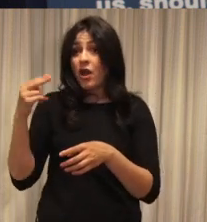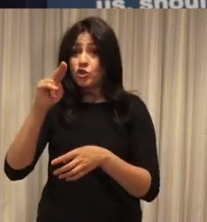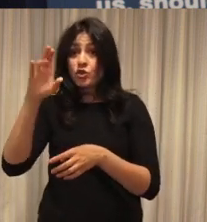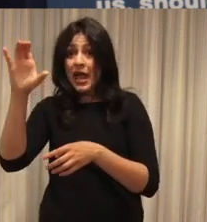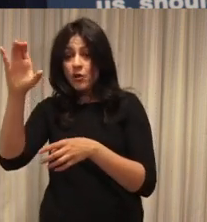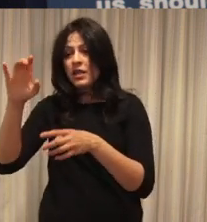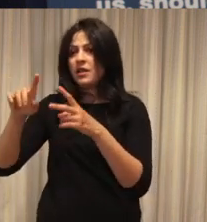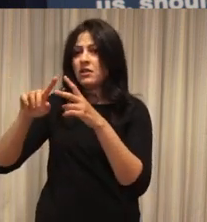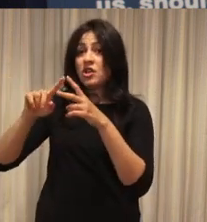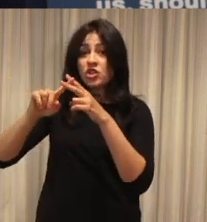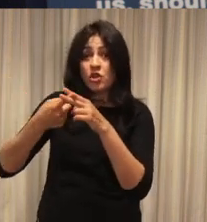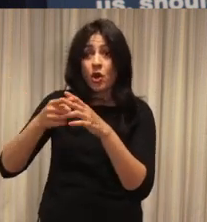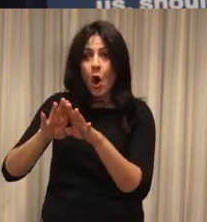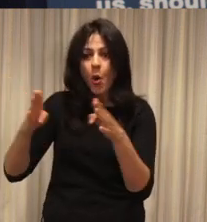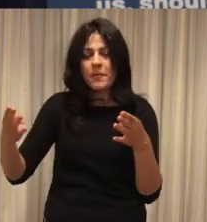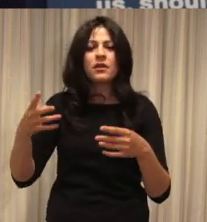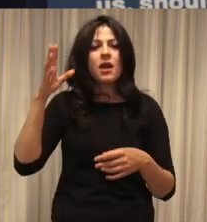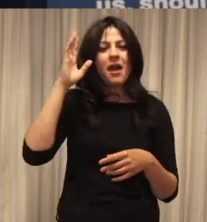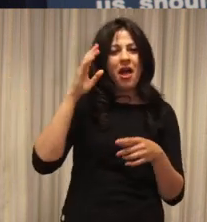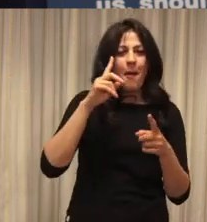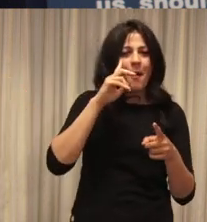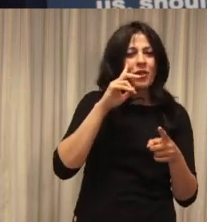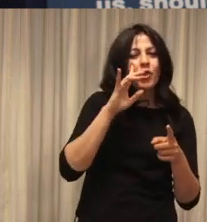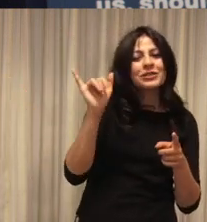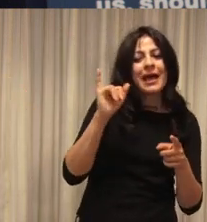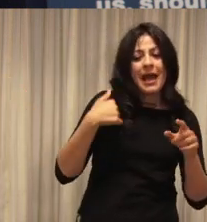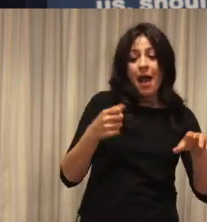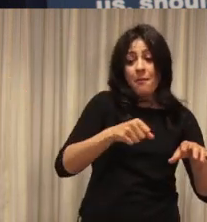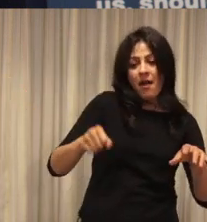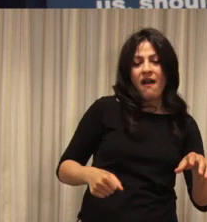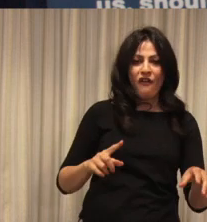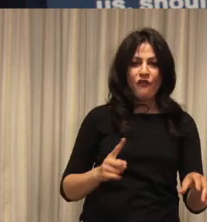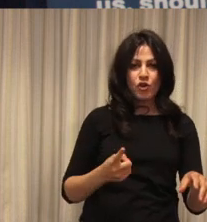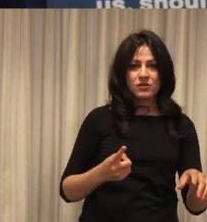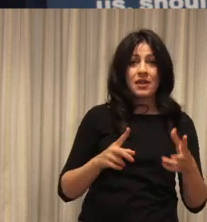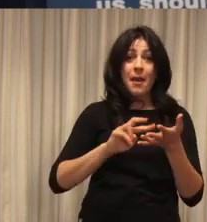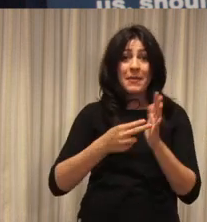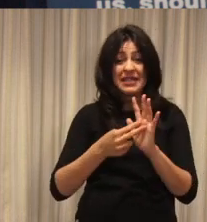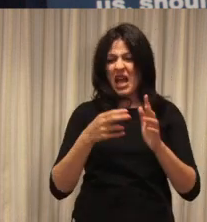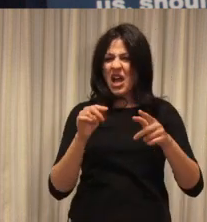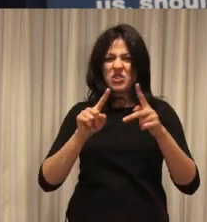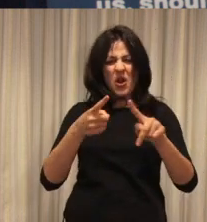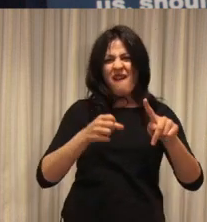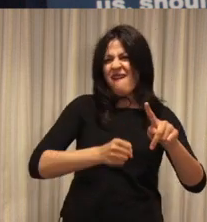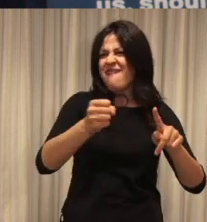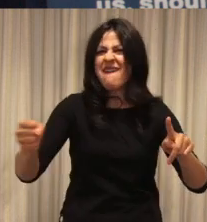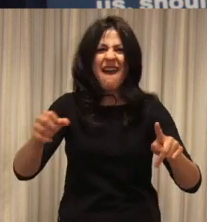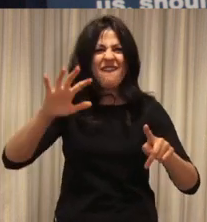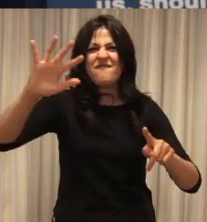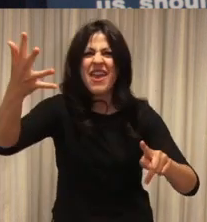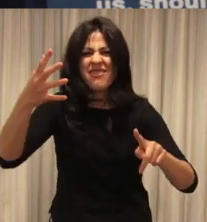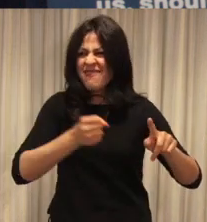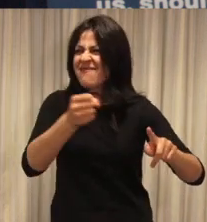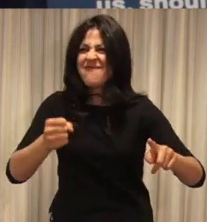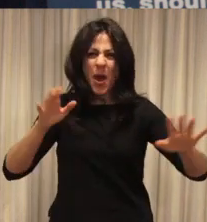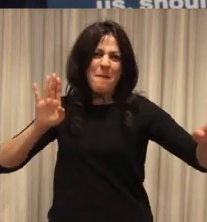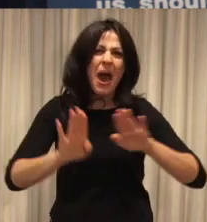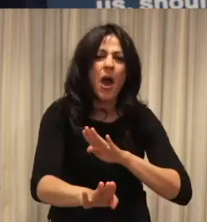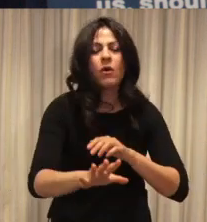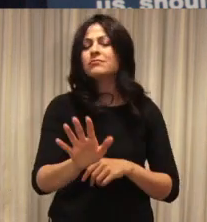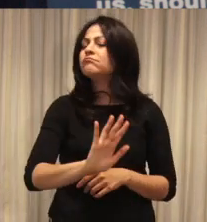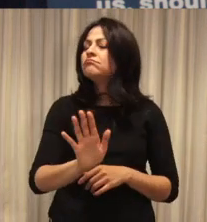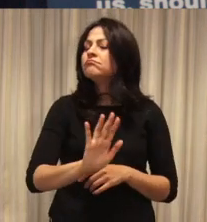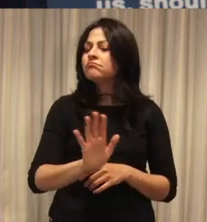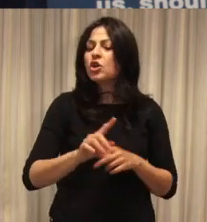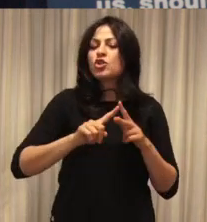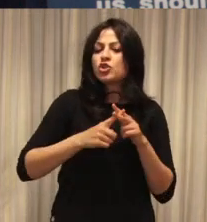first gear. We are not going to immediately try to go 0 to 60 or 0 to 100. We're going to very slowly, deliberately